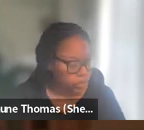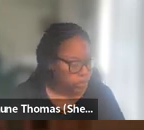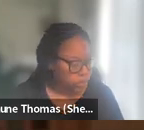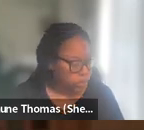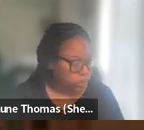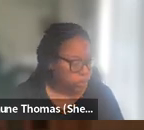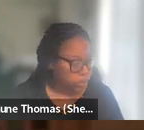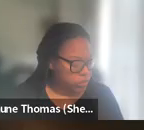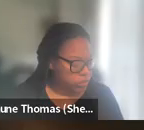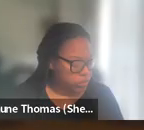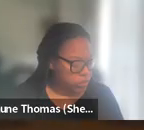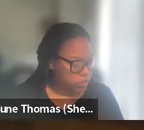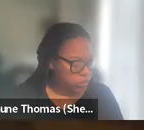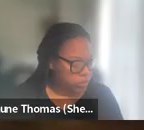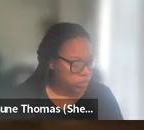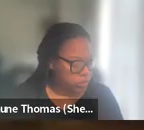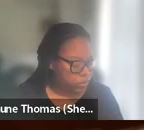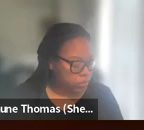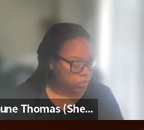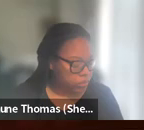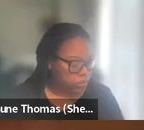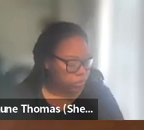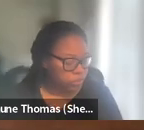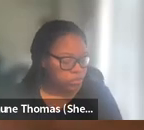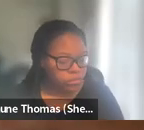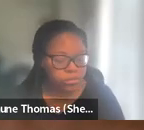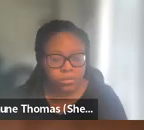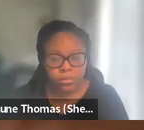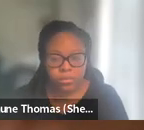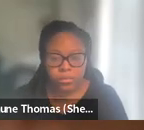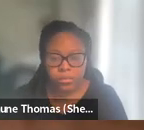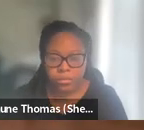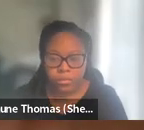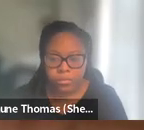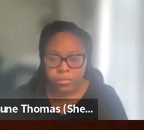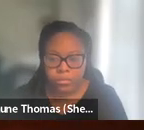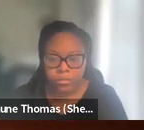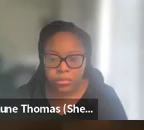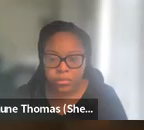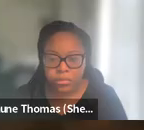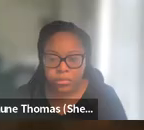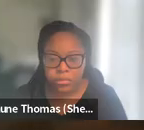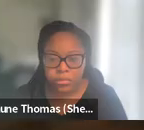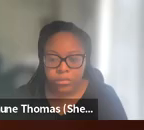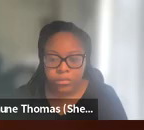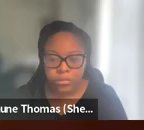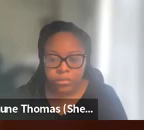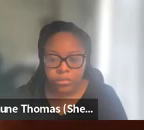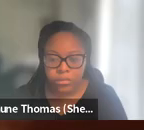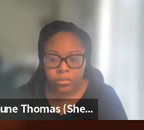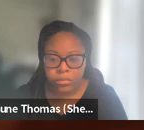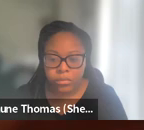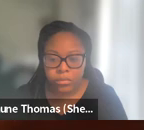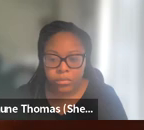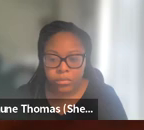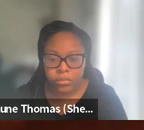that they want to play. It's these two big buttons. They can be programmed as anything on the controller. Right now they're at A and B. My